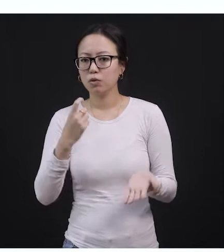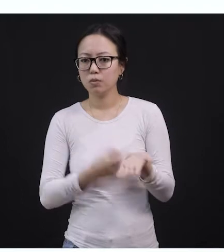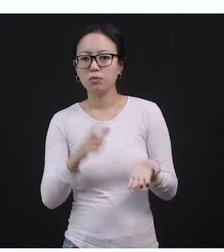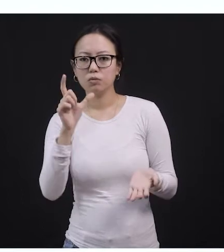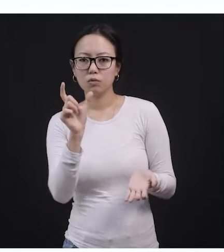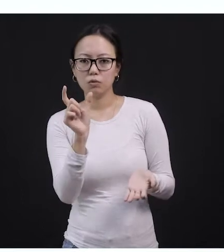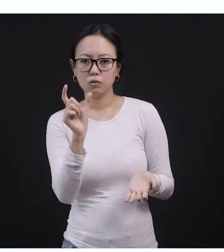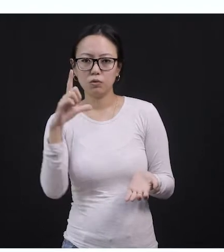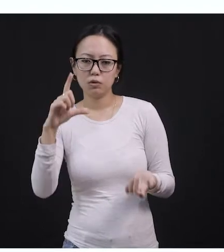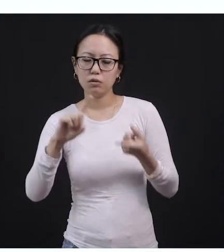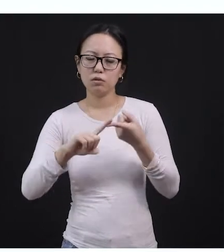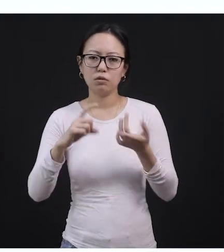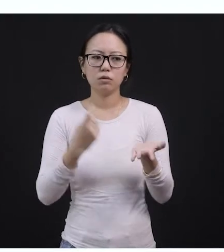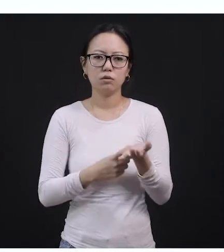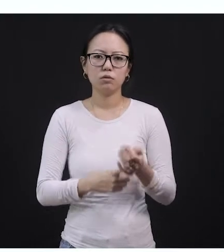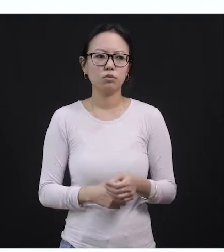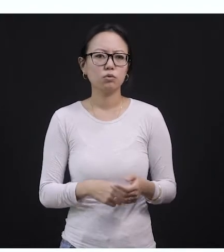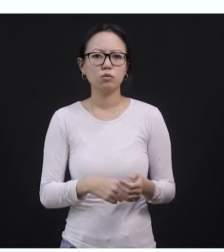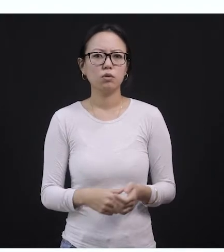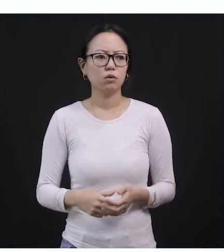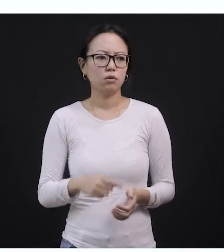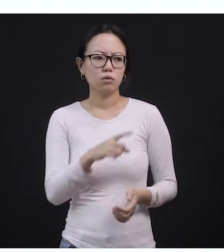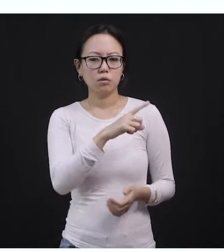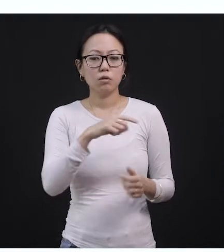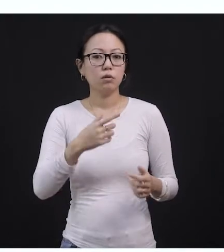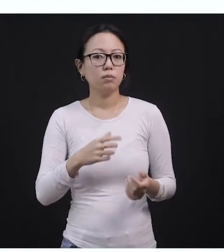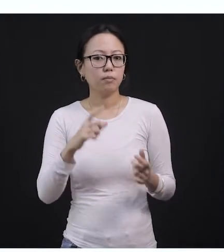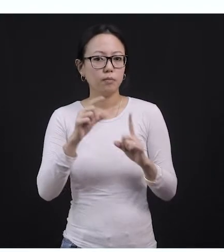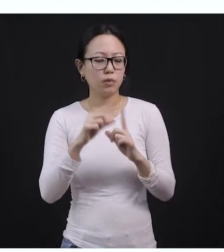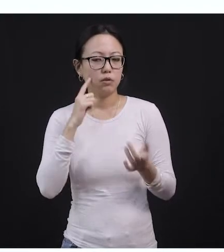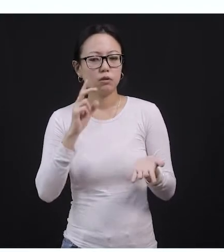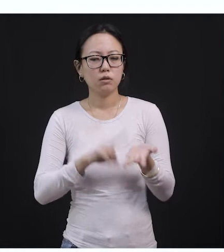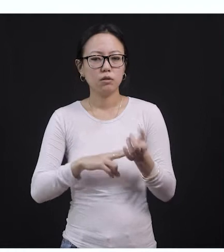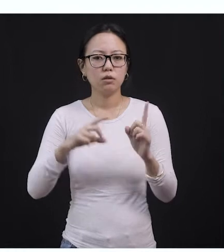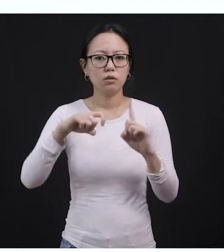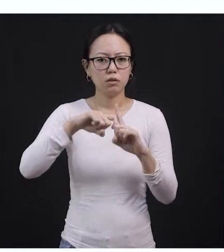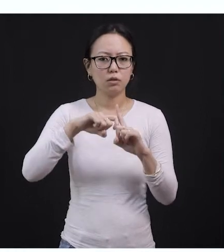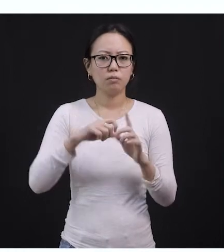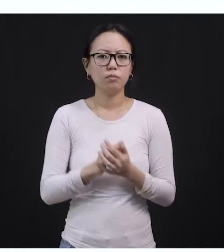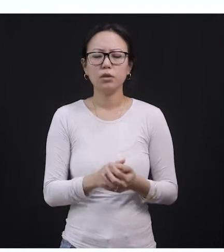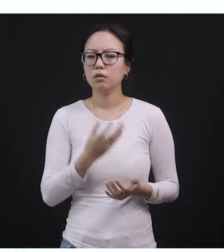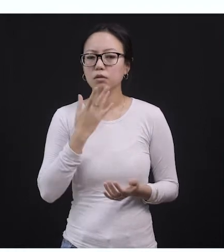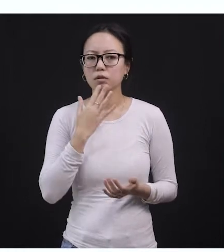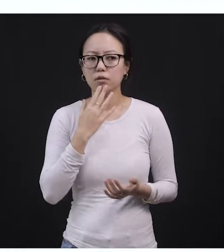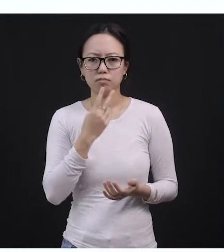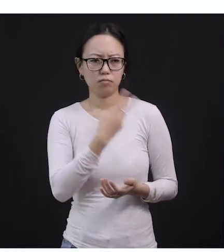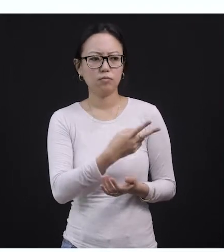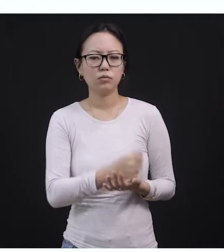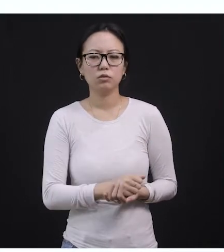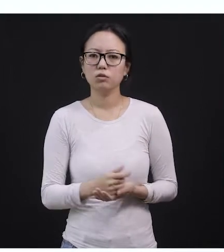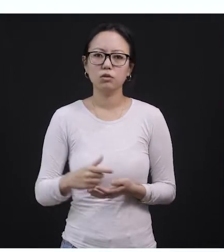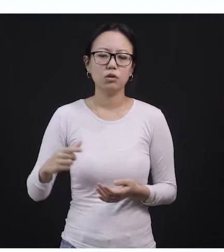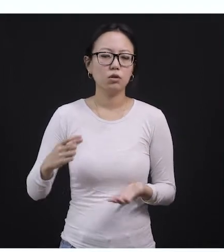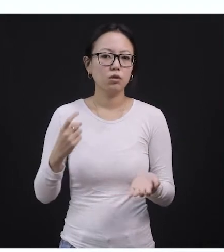to control over these areas, okay? So in the south were the Chalukyas and the Pallavas.